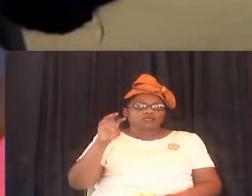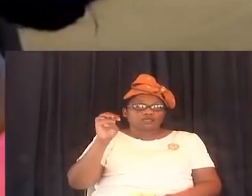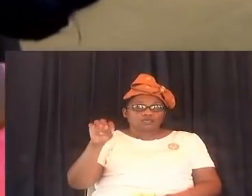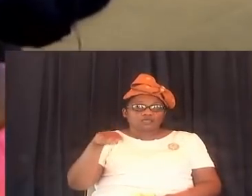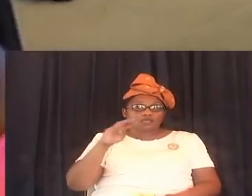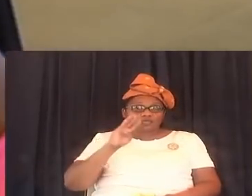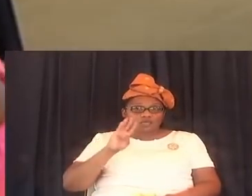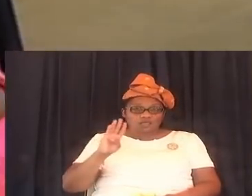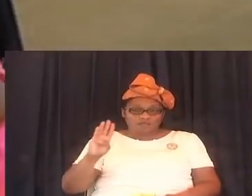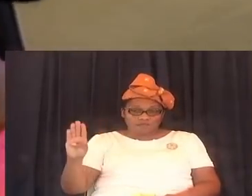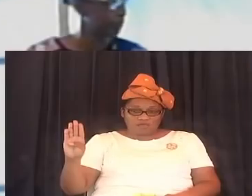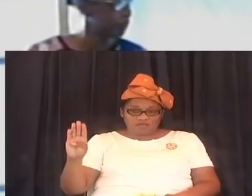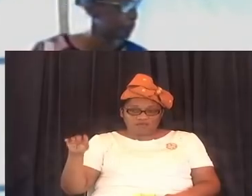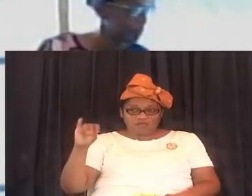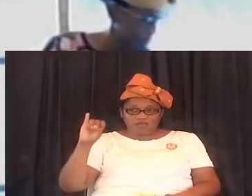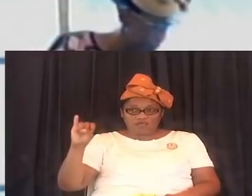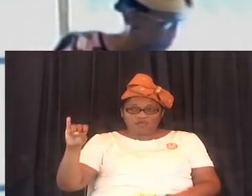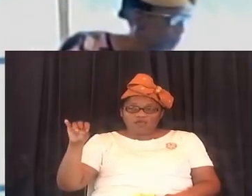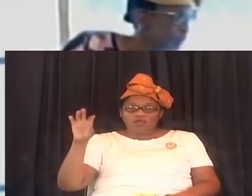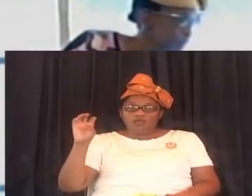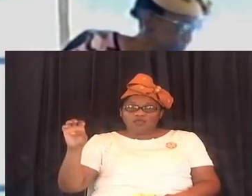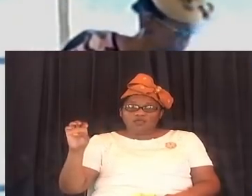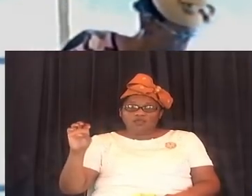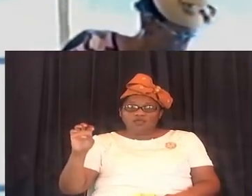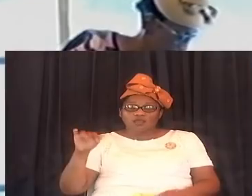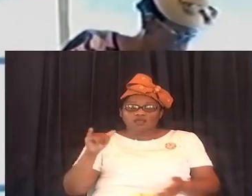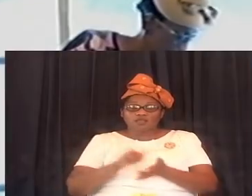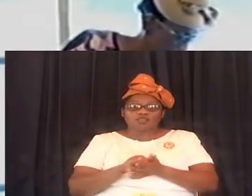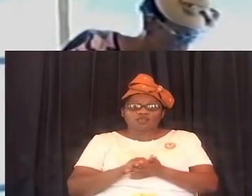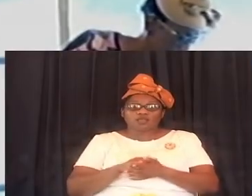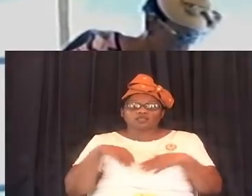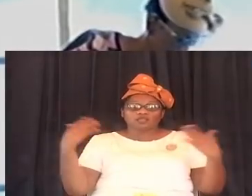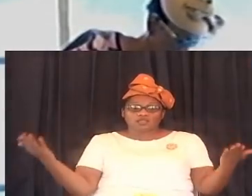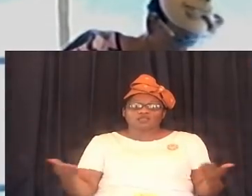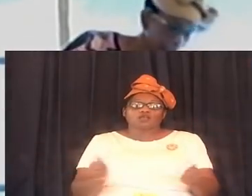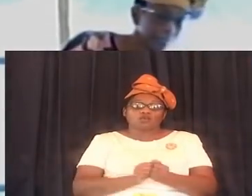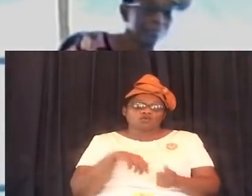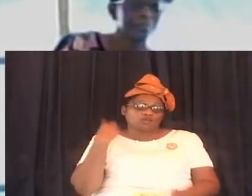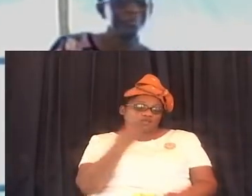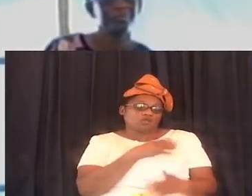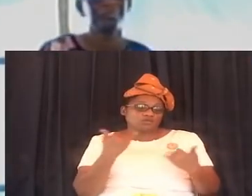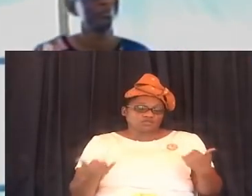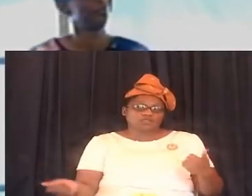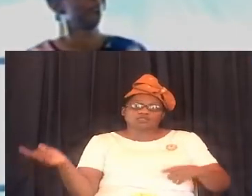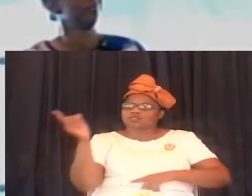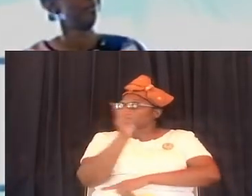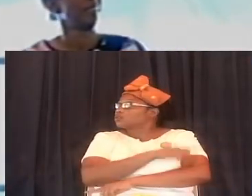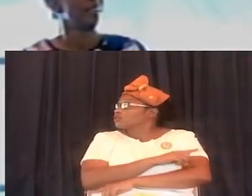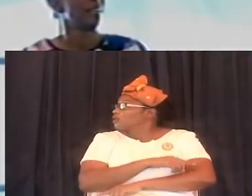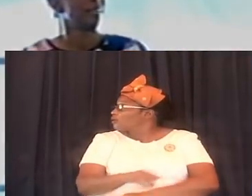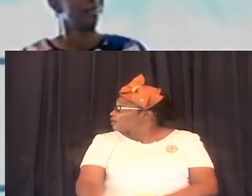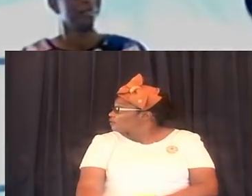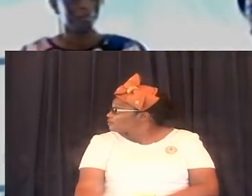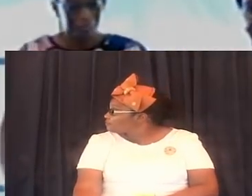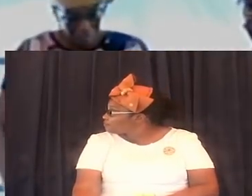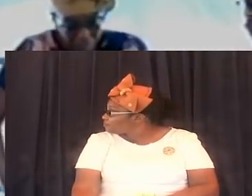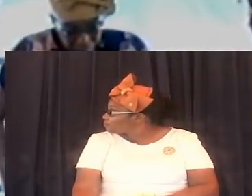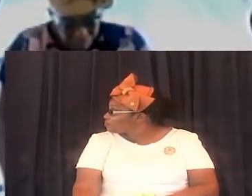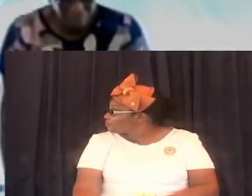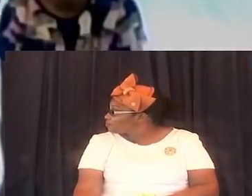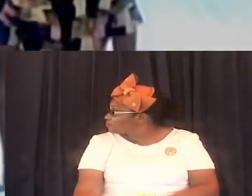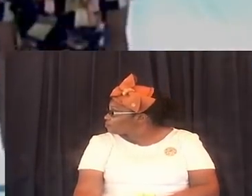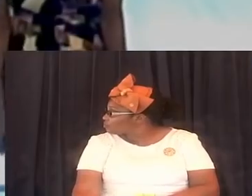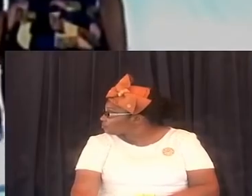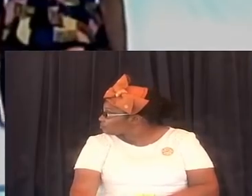richly bless each and every one of us as saints. Just lift your hands one more time. Give me that song now. Give me that song now. Amen. Let us stand together one more